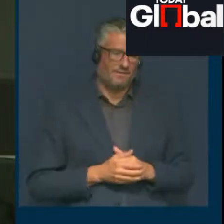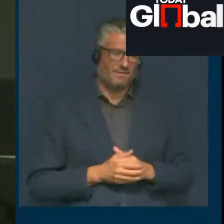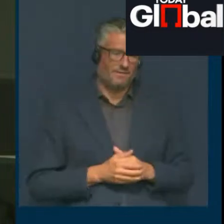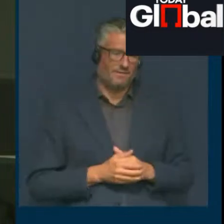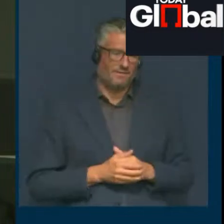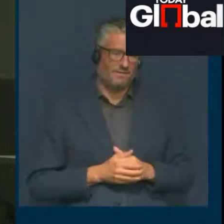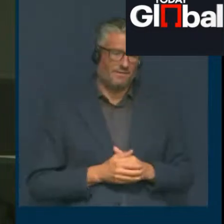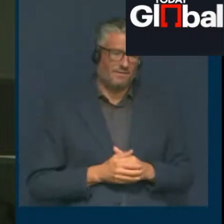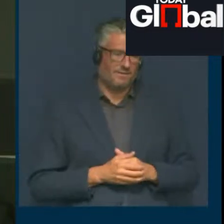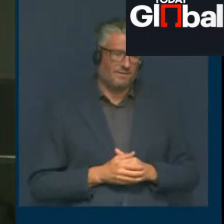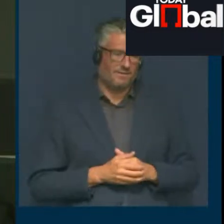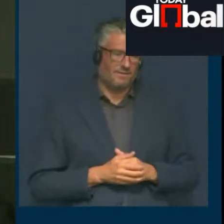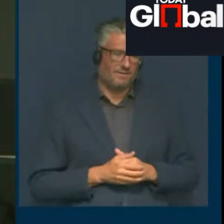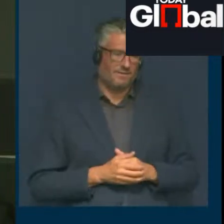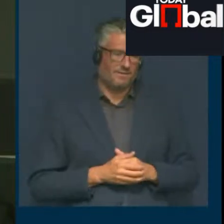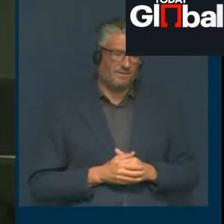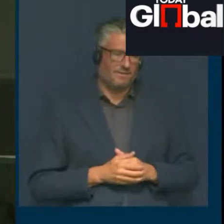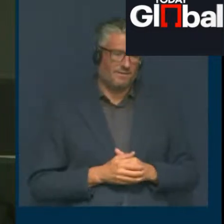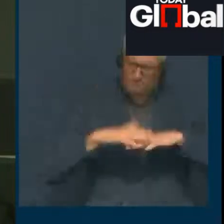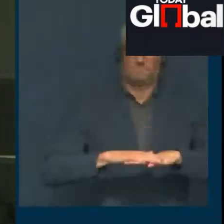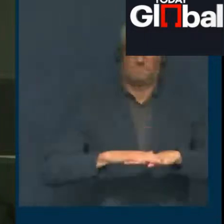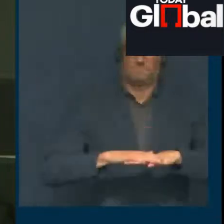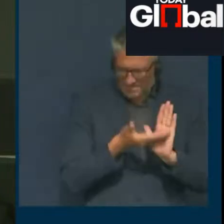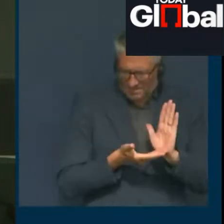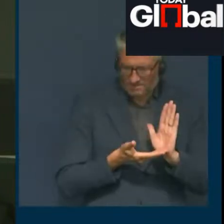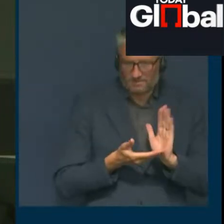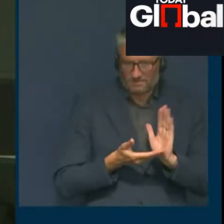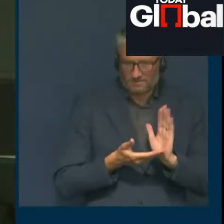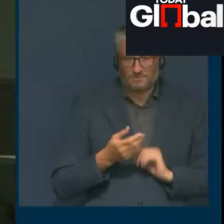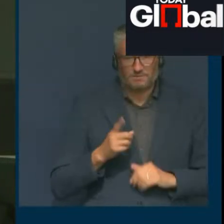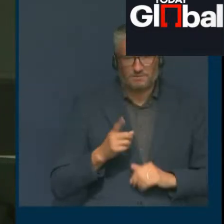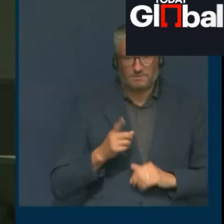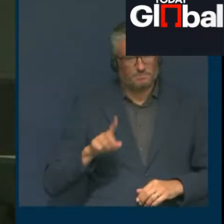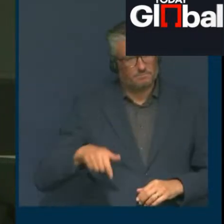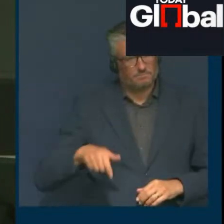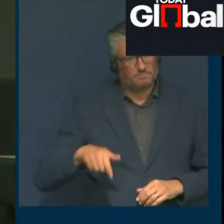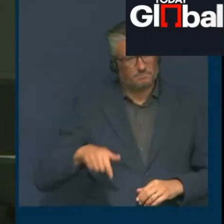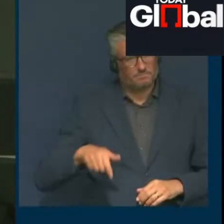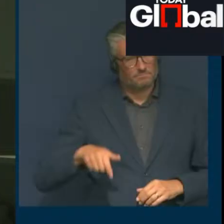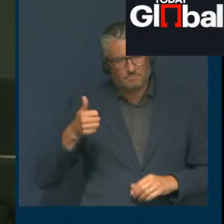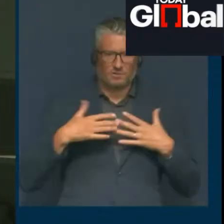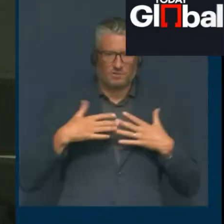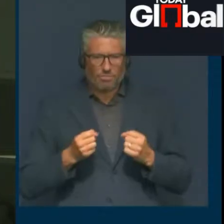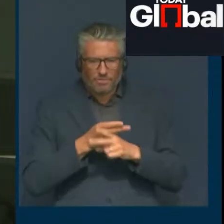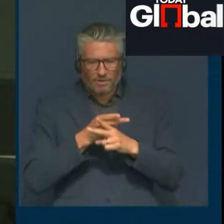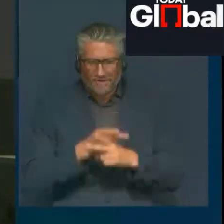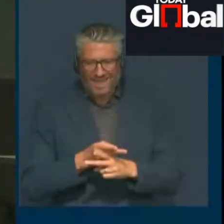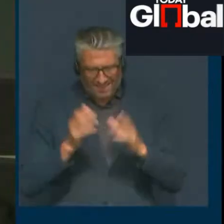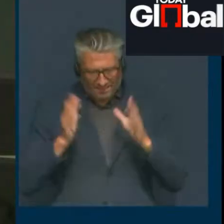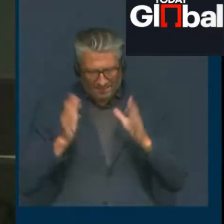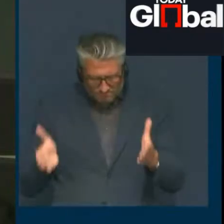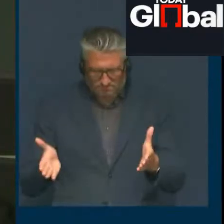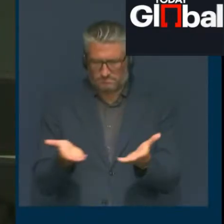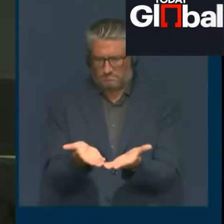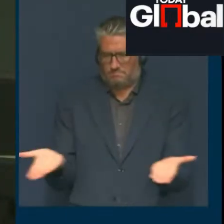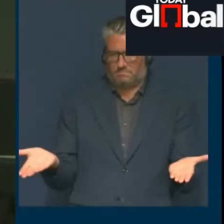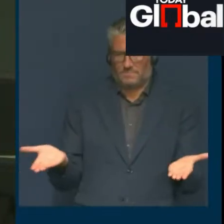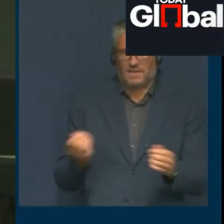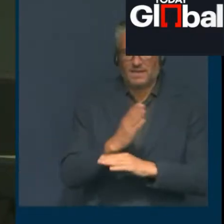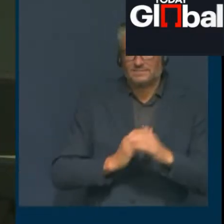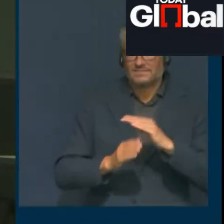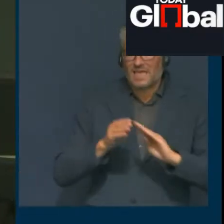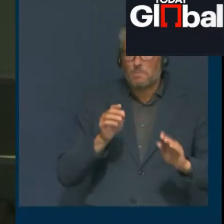policy that provides a primary and a specialized health care to persons with disabilities, as well